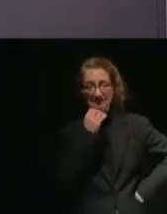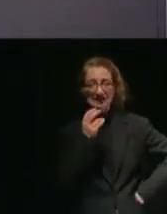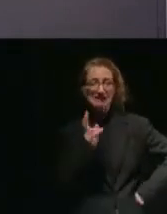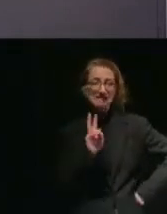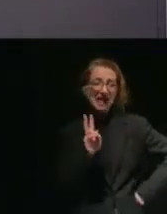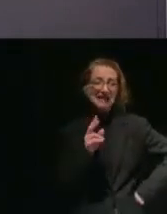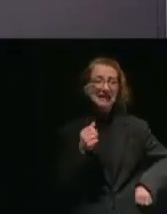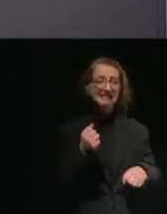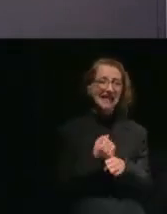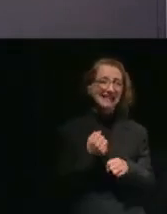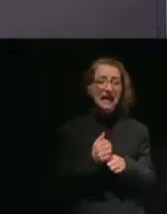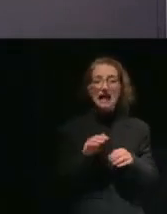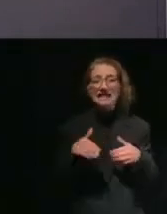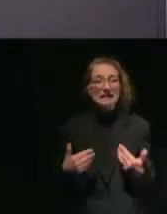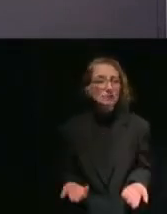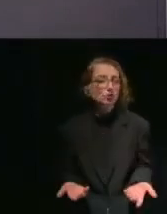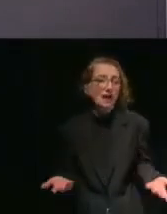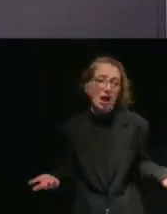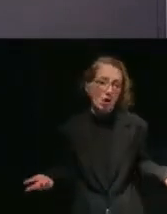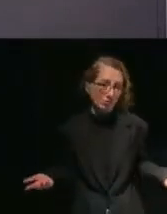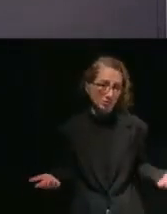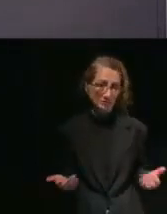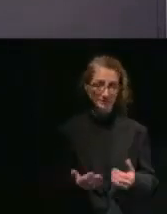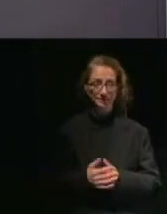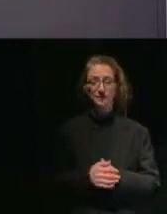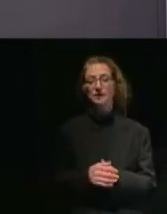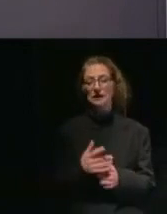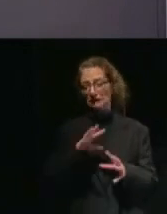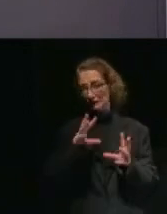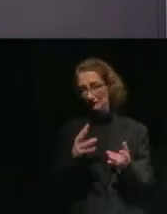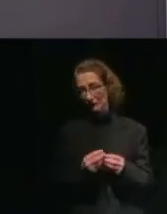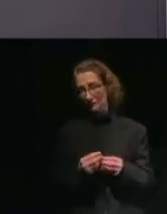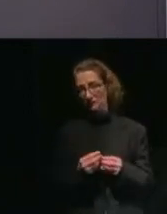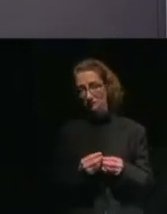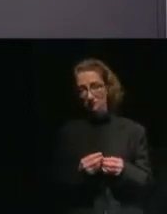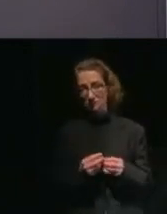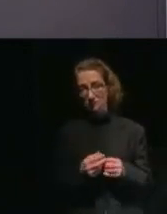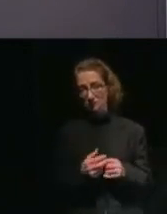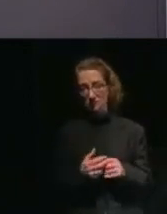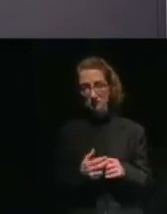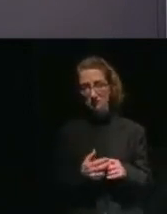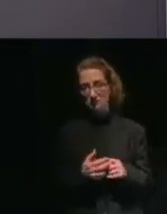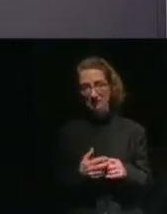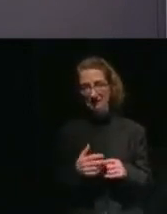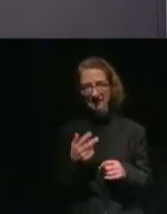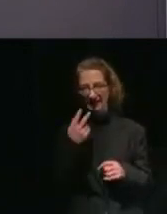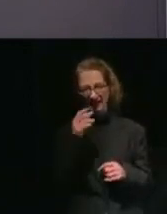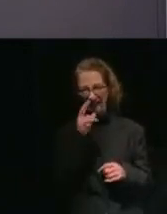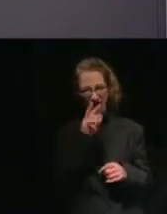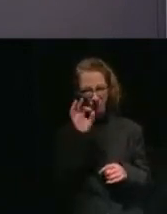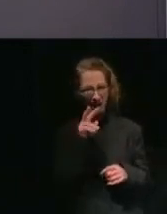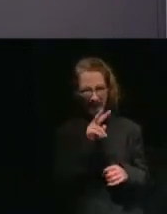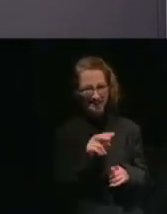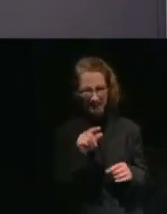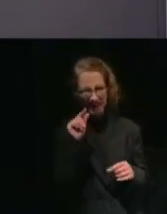And we identified 38 or 39 different fields.